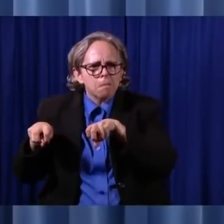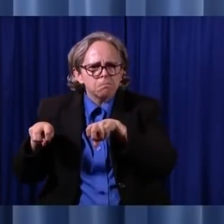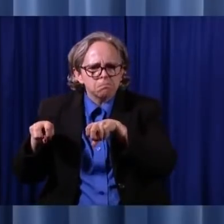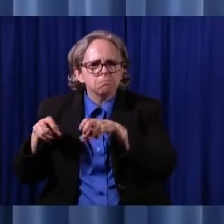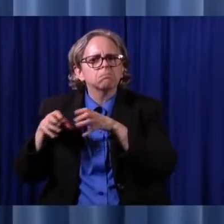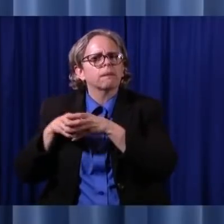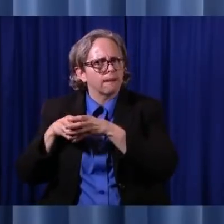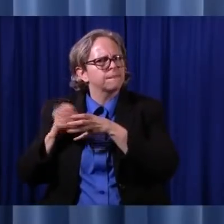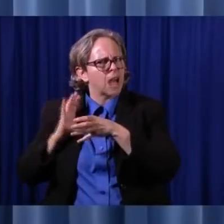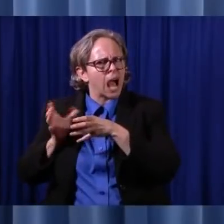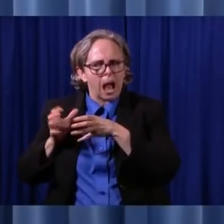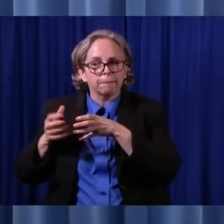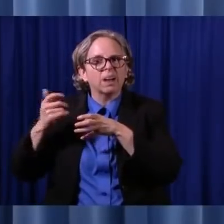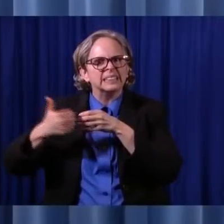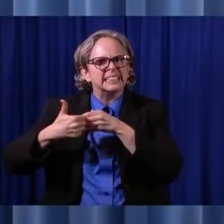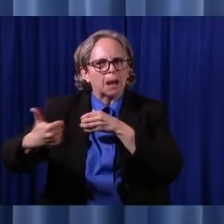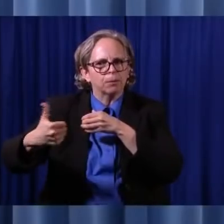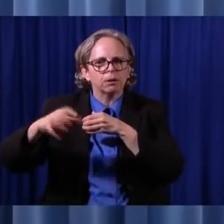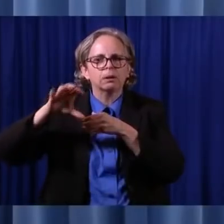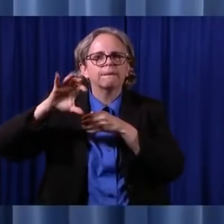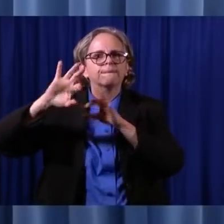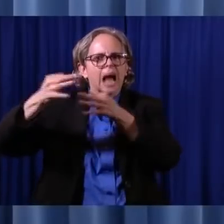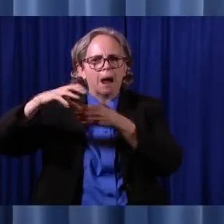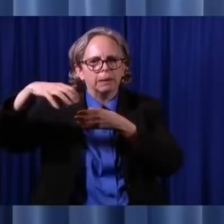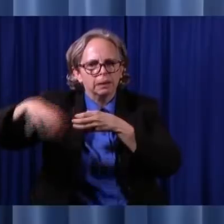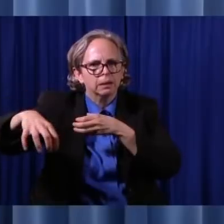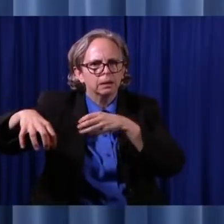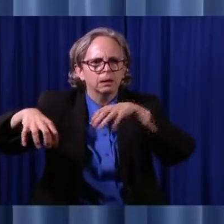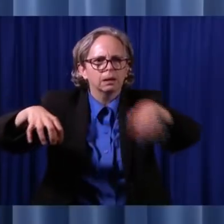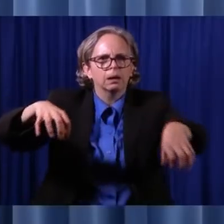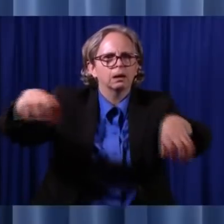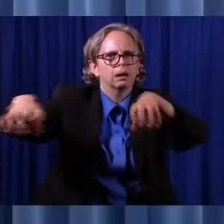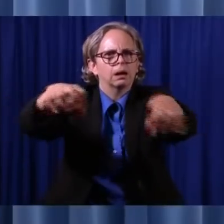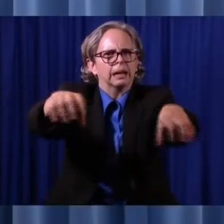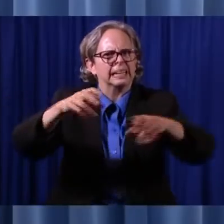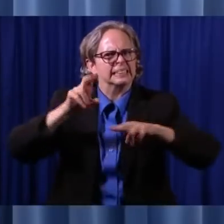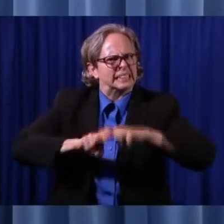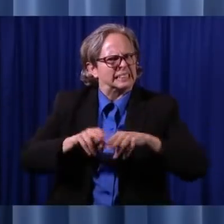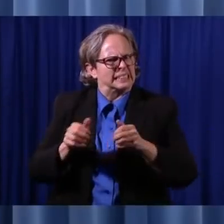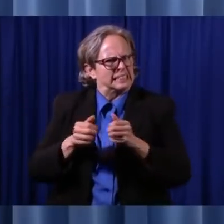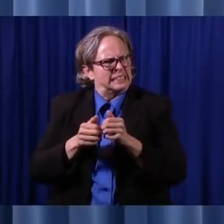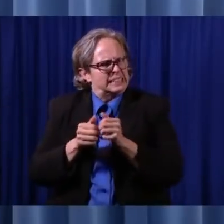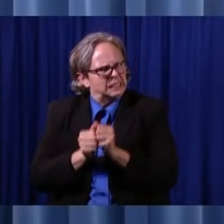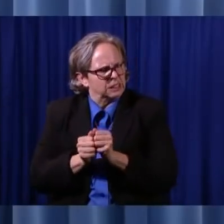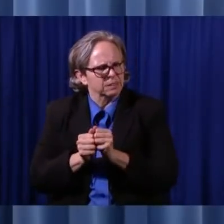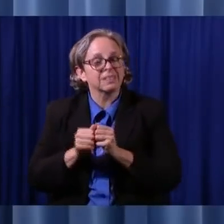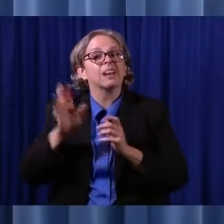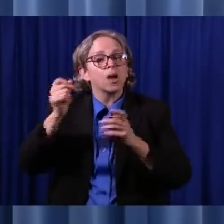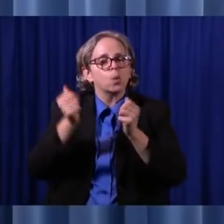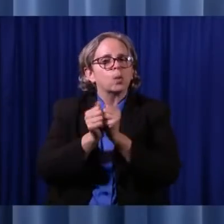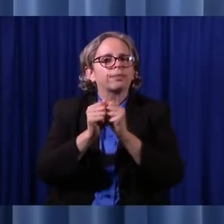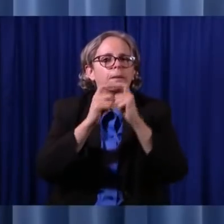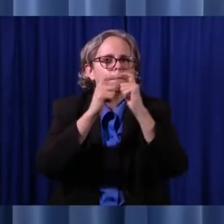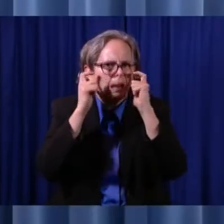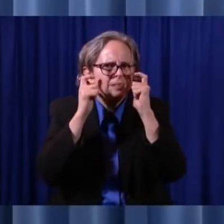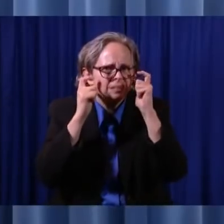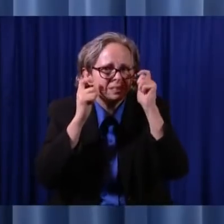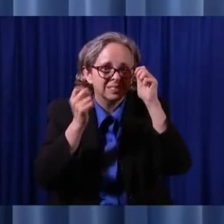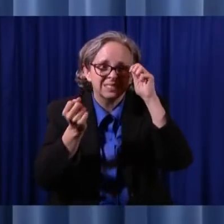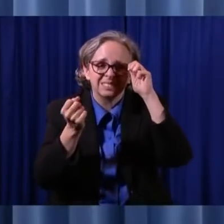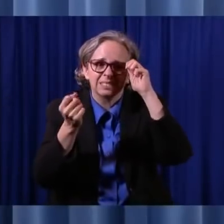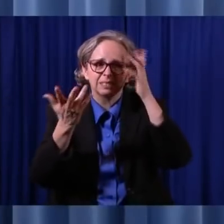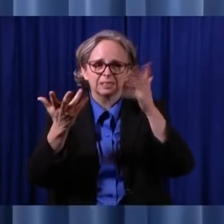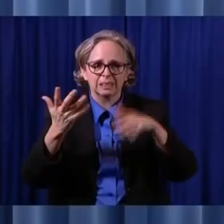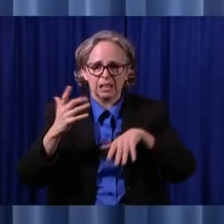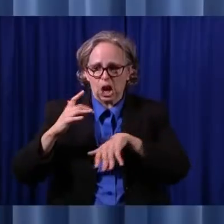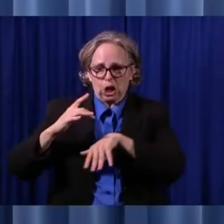space between each family grouping. Encouraging members to wear face coverings, eliminating the touching of common surfaces